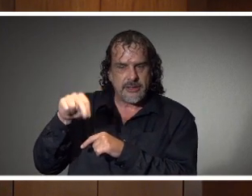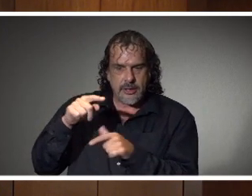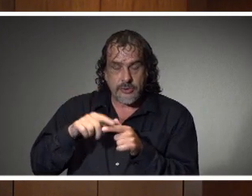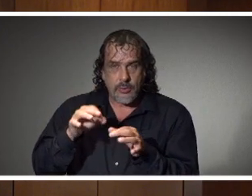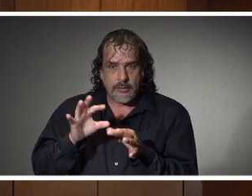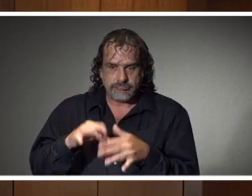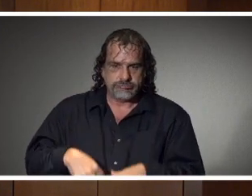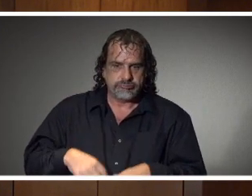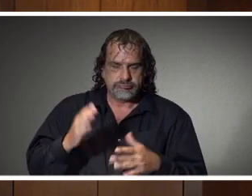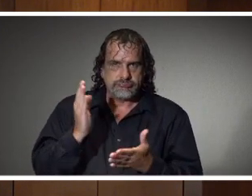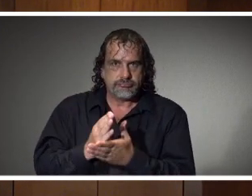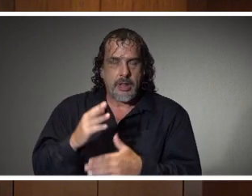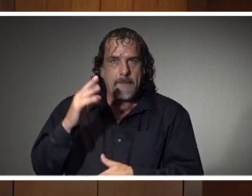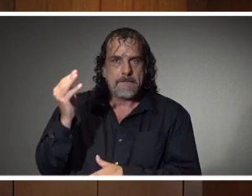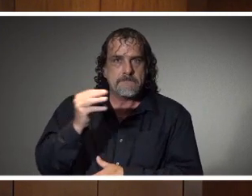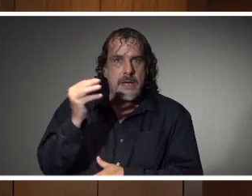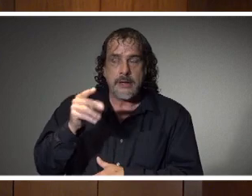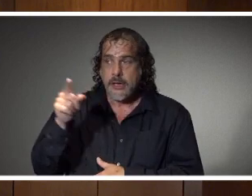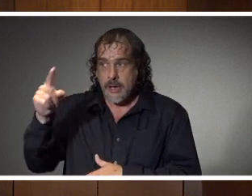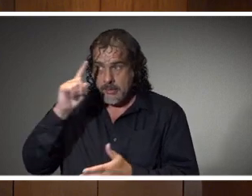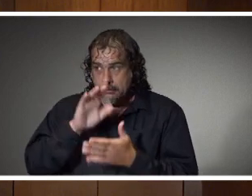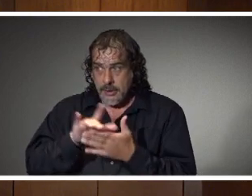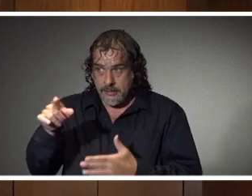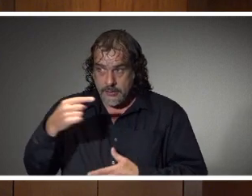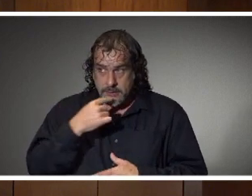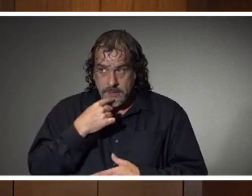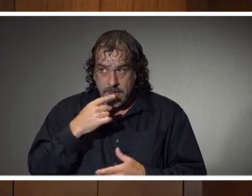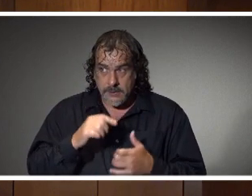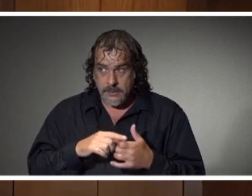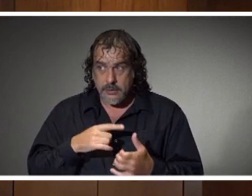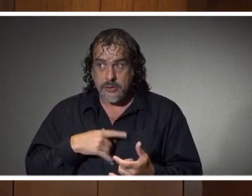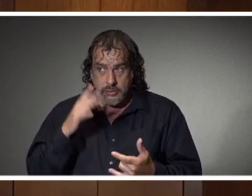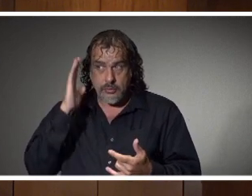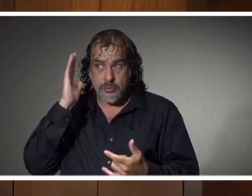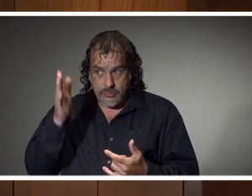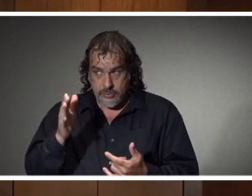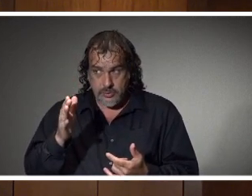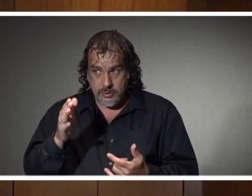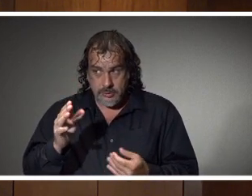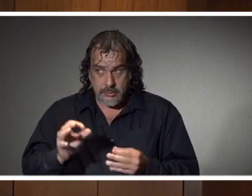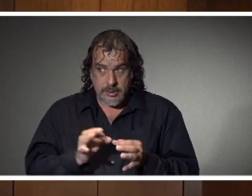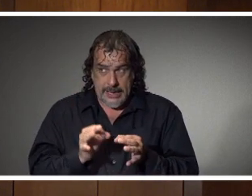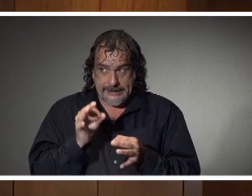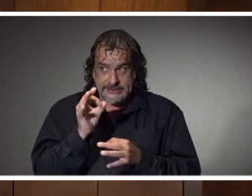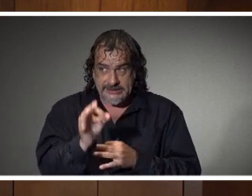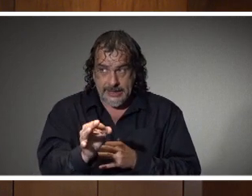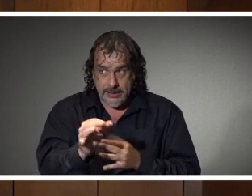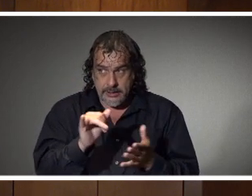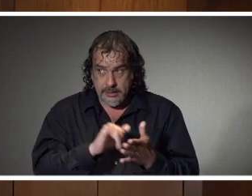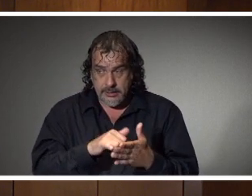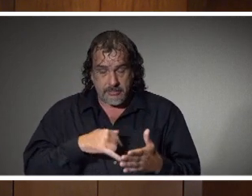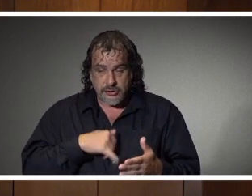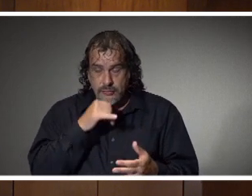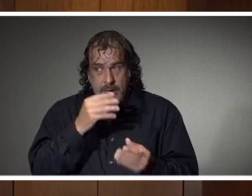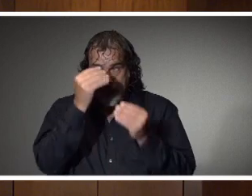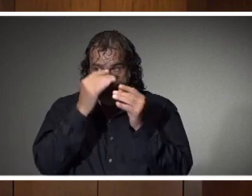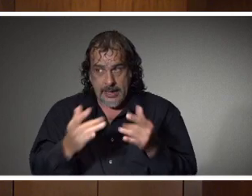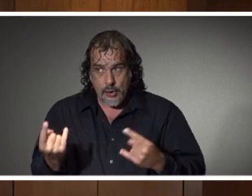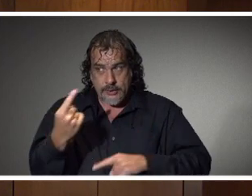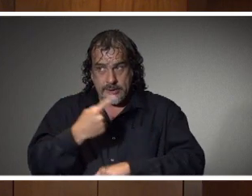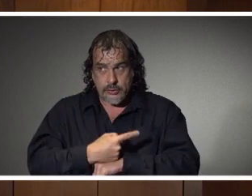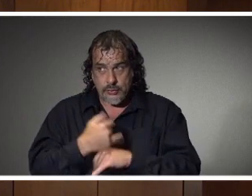Monday, I believe you said that you were inclined to extend that you weren't announcing today that